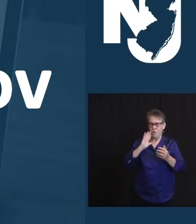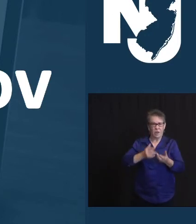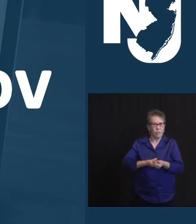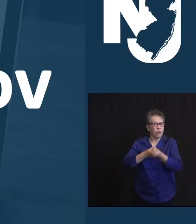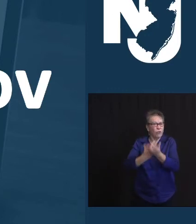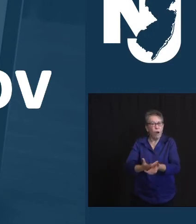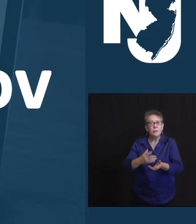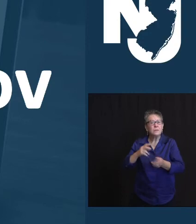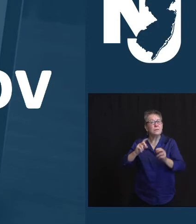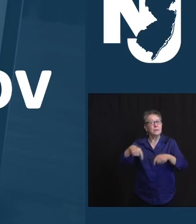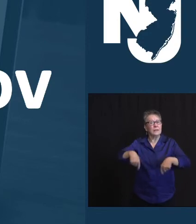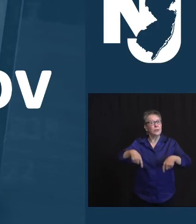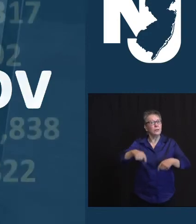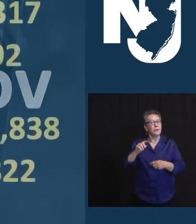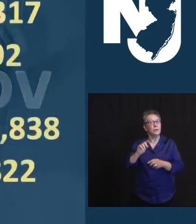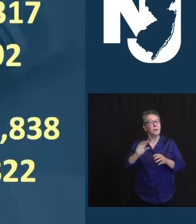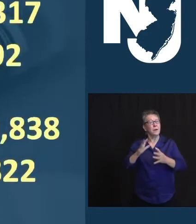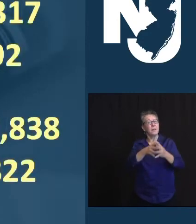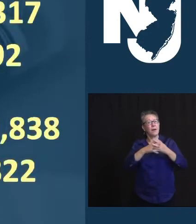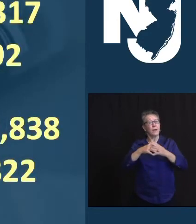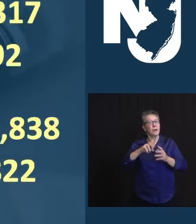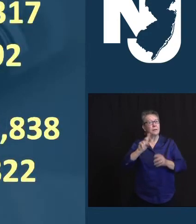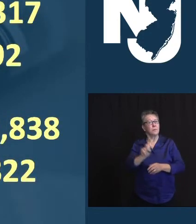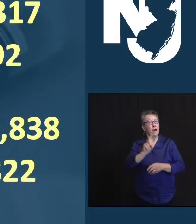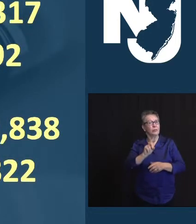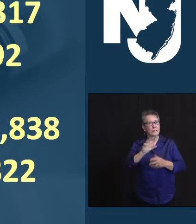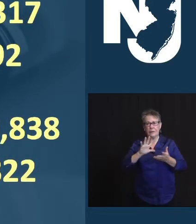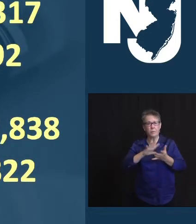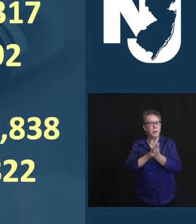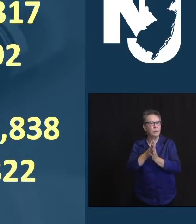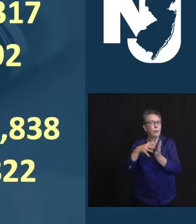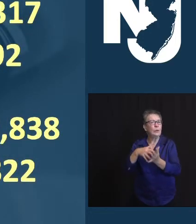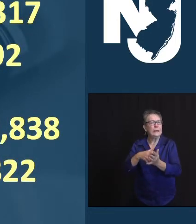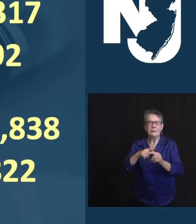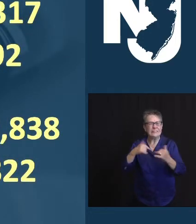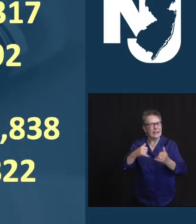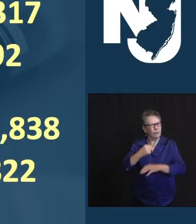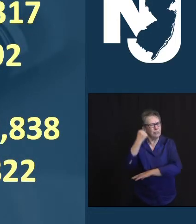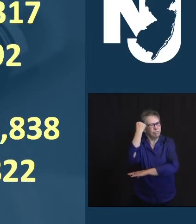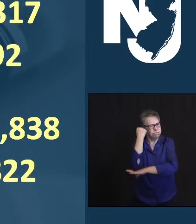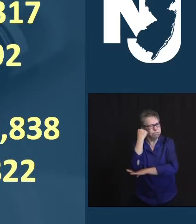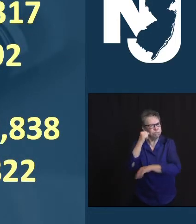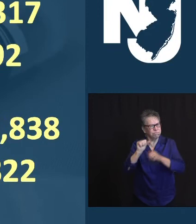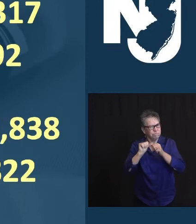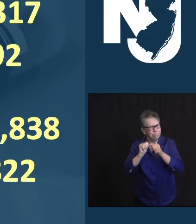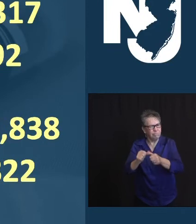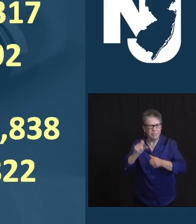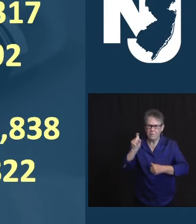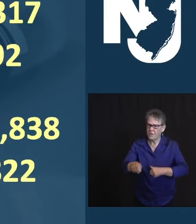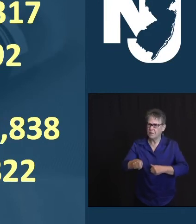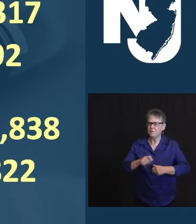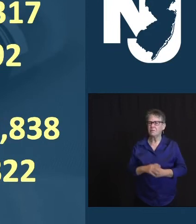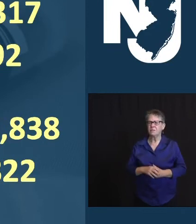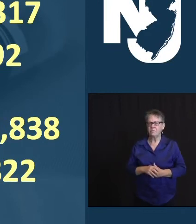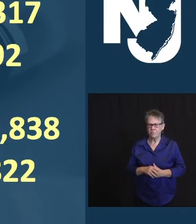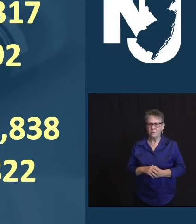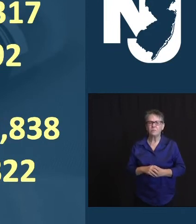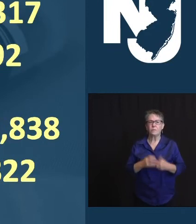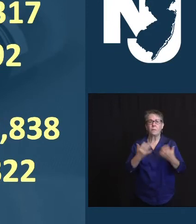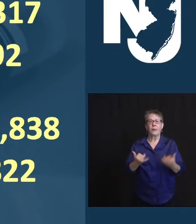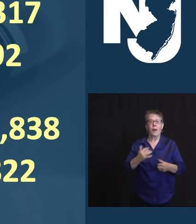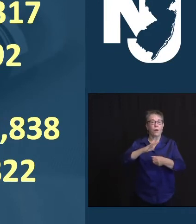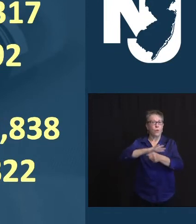said, let's turn to the overnight numbers. Today, we're reporting an additional 2,292 positive PCR tests,